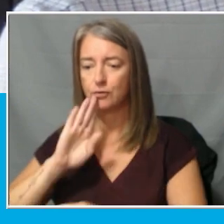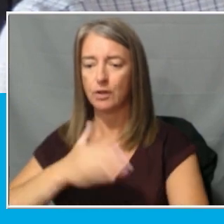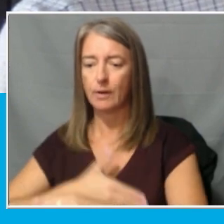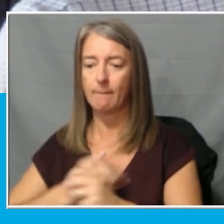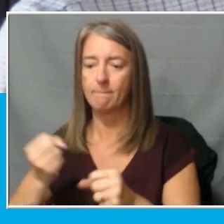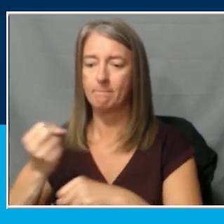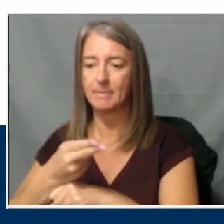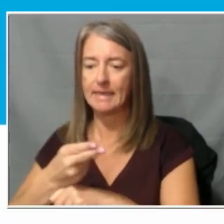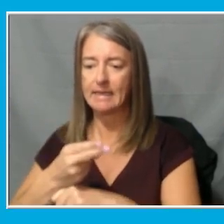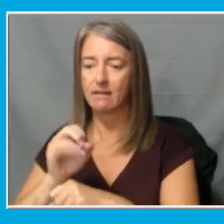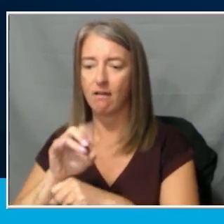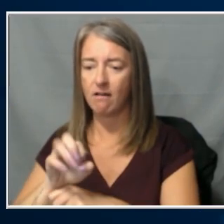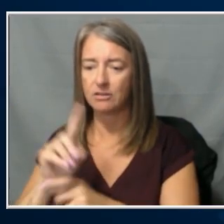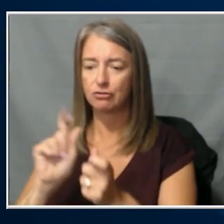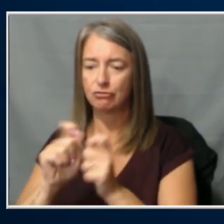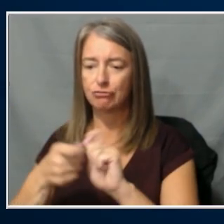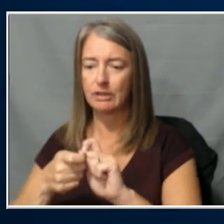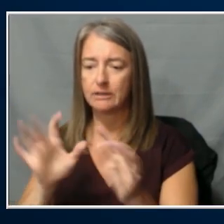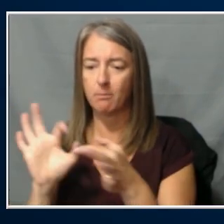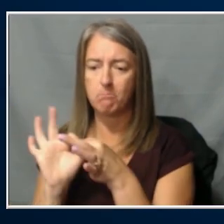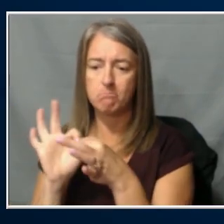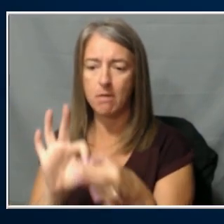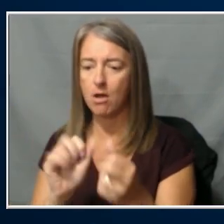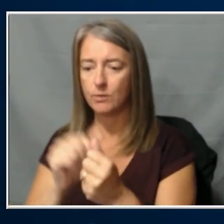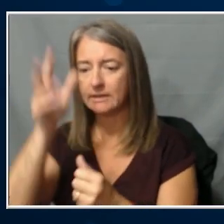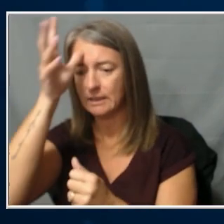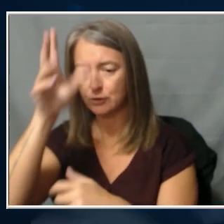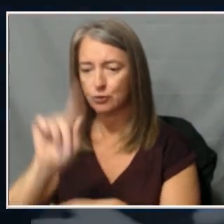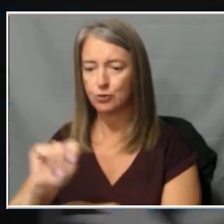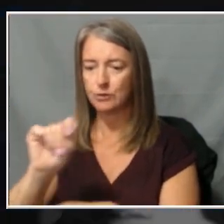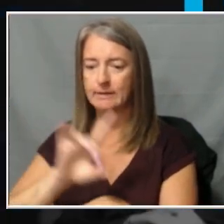forever changed her bond with her dad. Tuesday at 8 a.m.